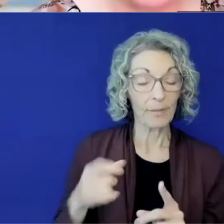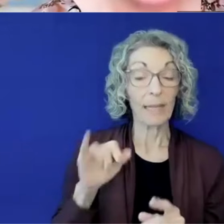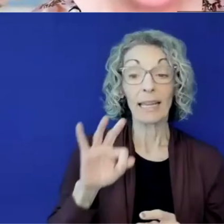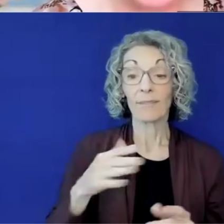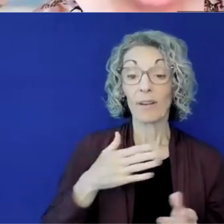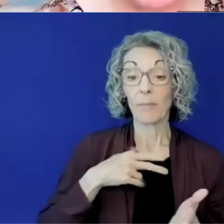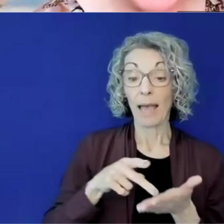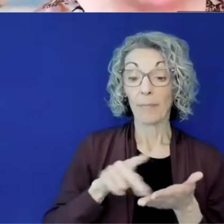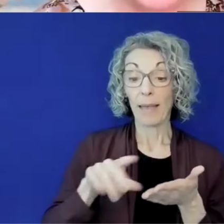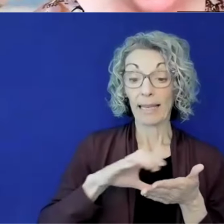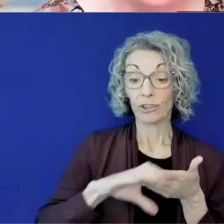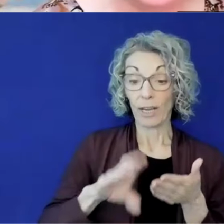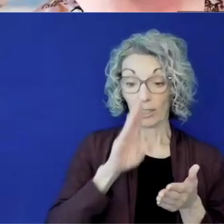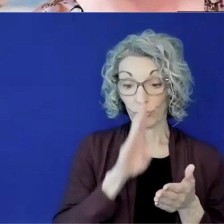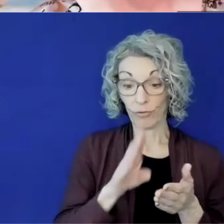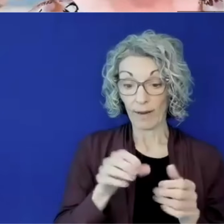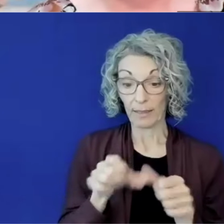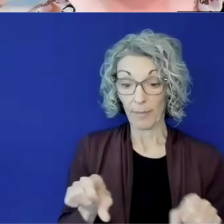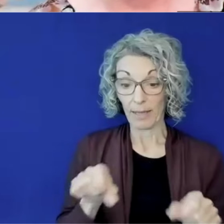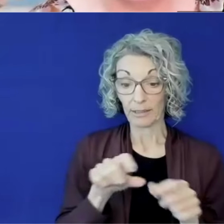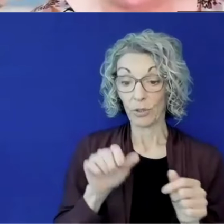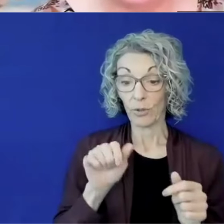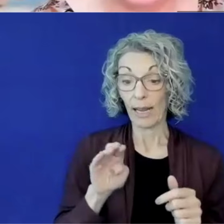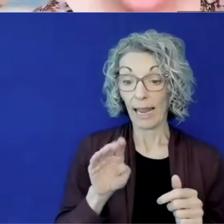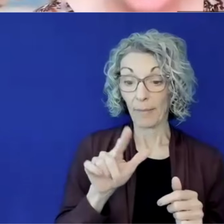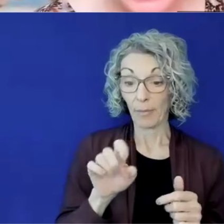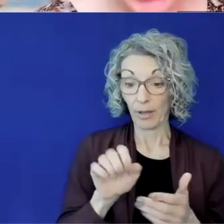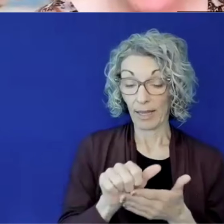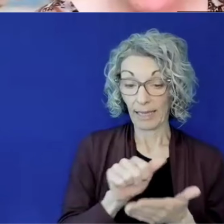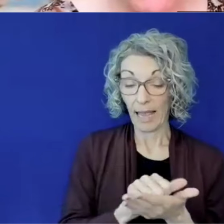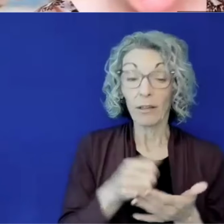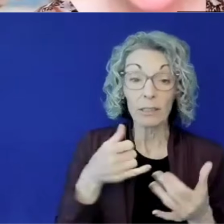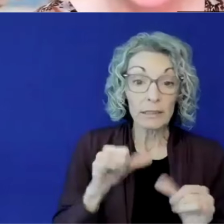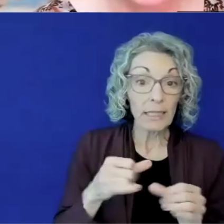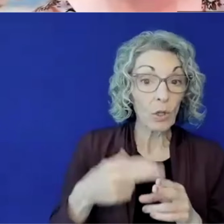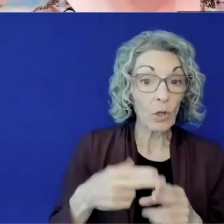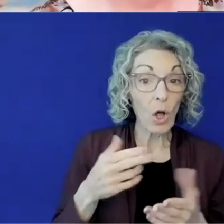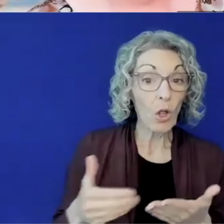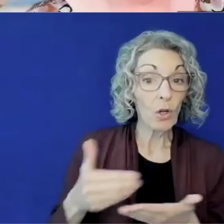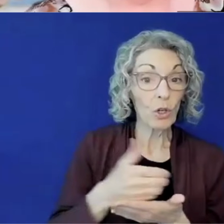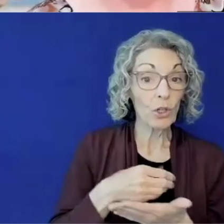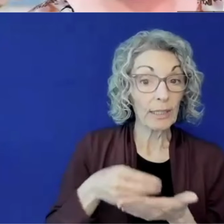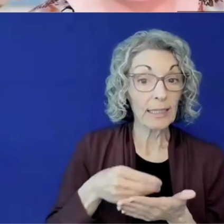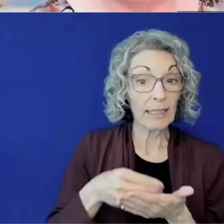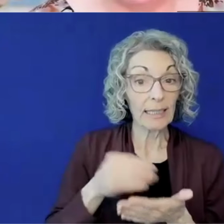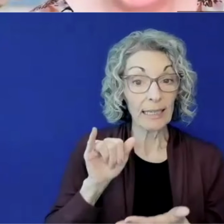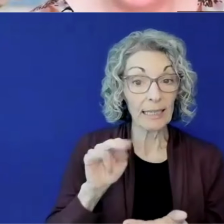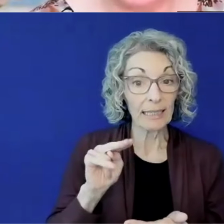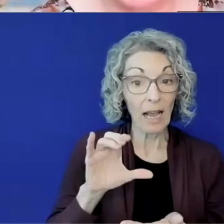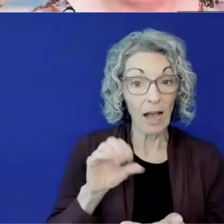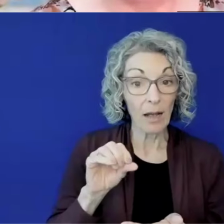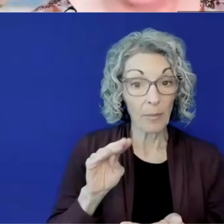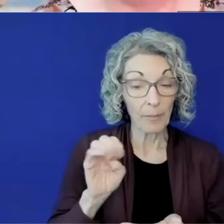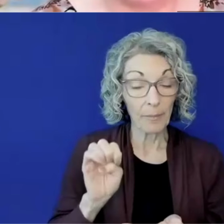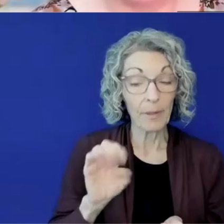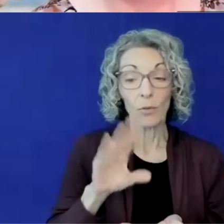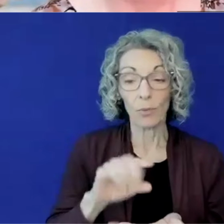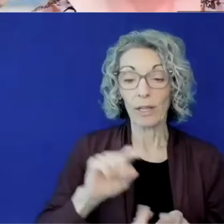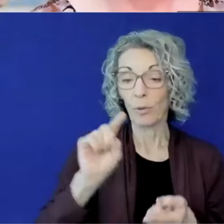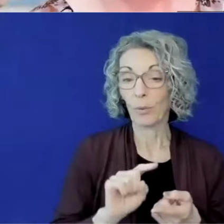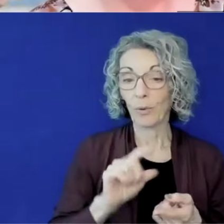directly deposited into my ABLE account, that still counts as earned income, right? And it's going to reduce my